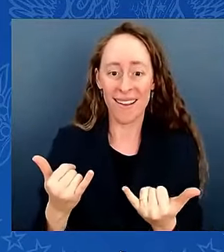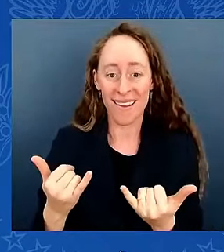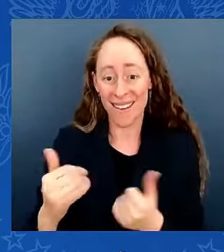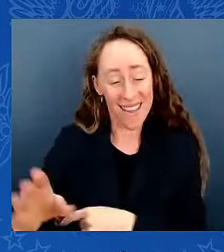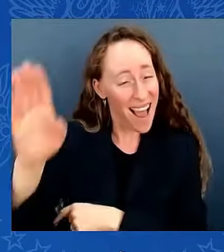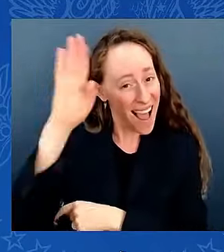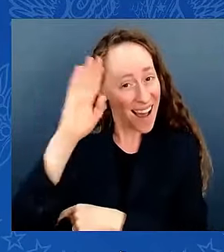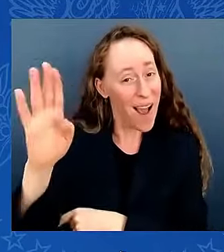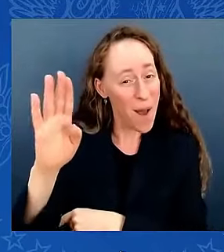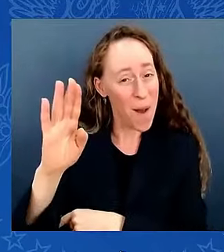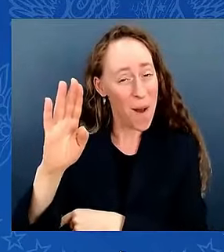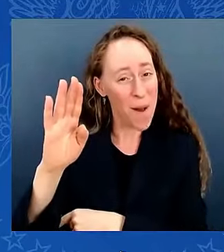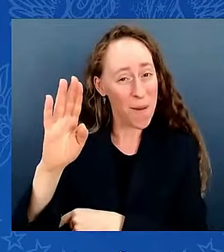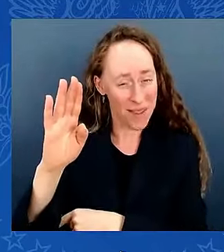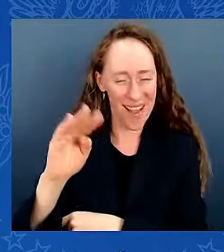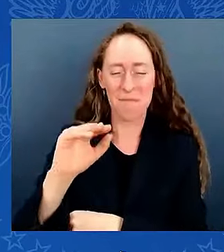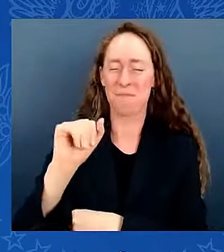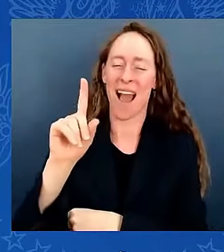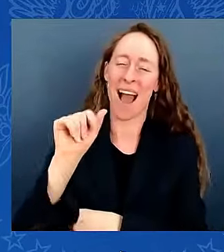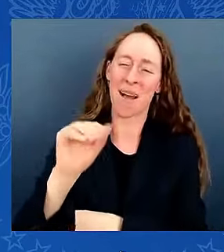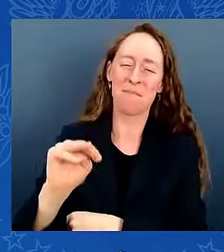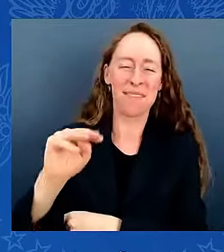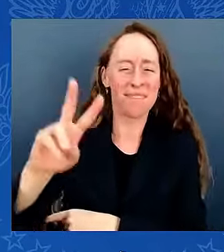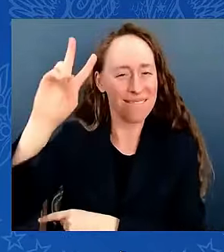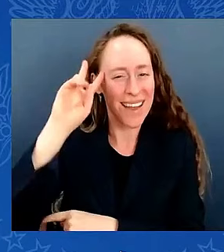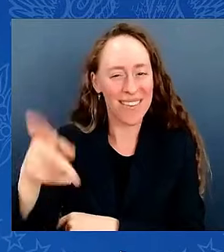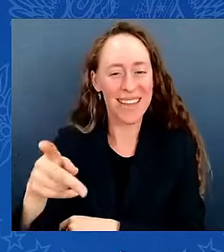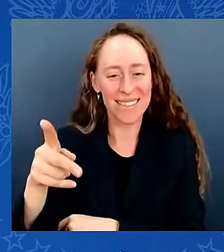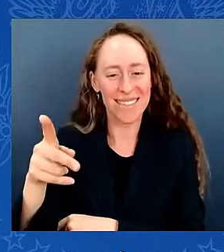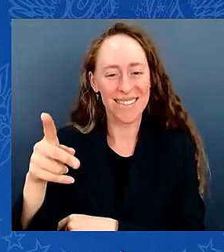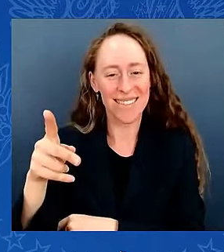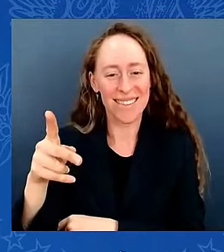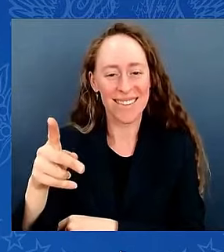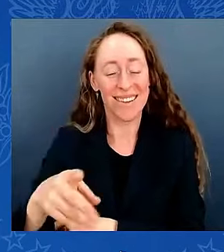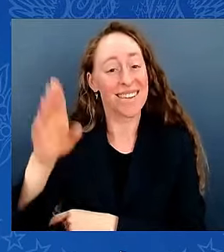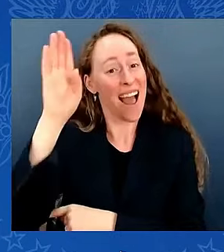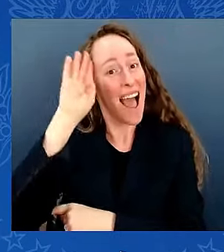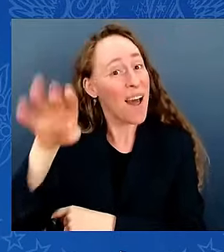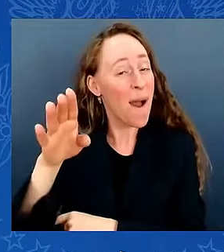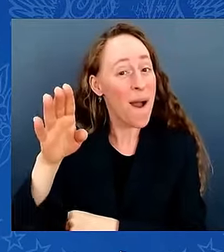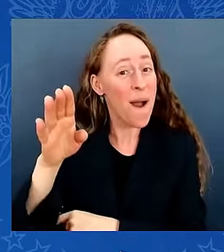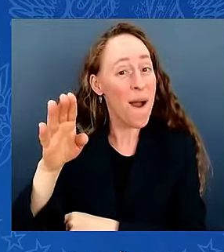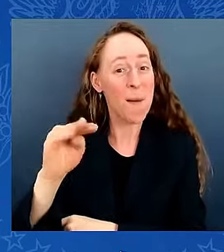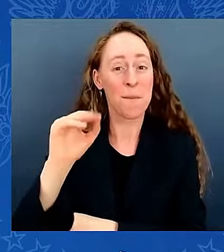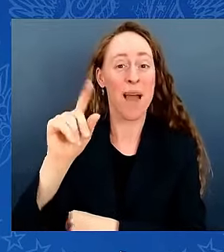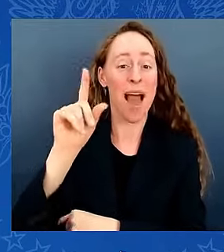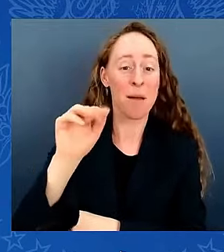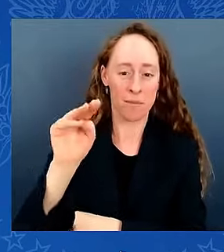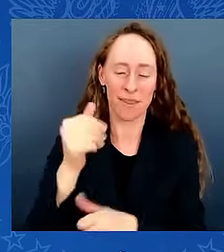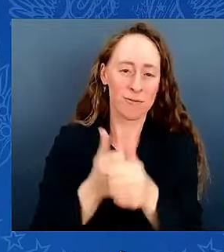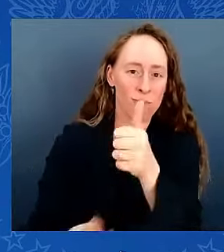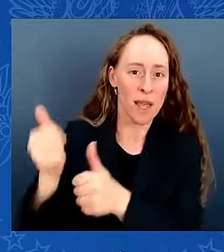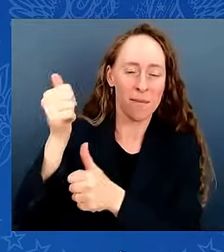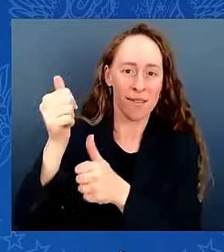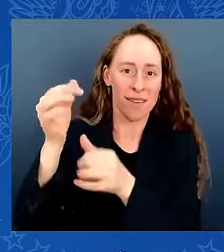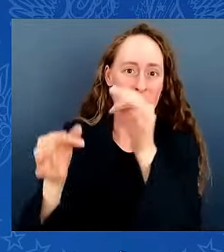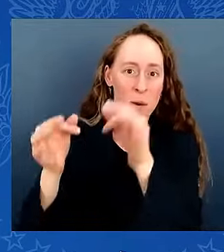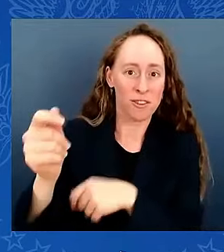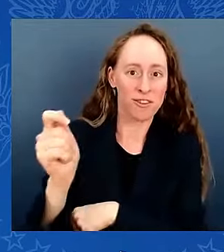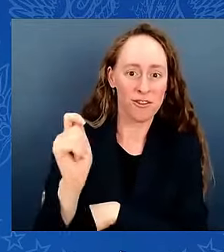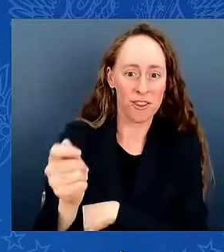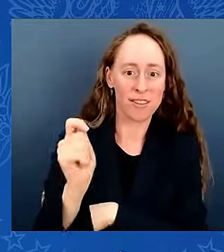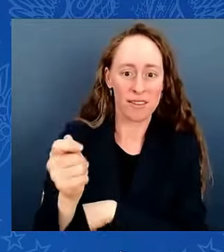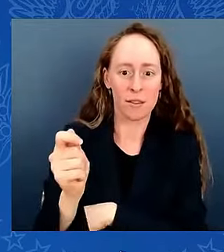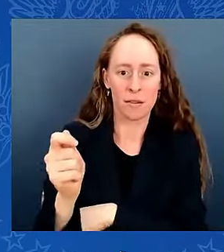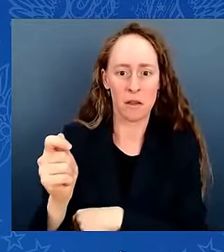Justice. In fact, even this stage today is filled with remarkable Black women. Speaking of